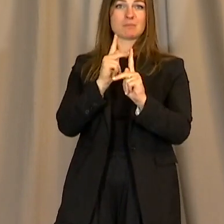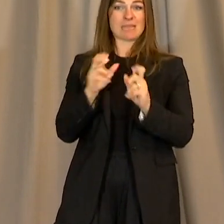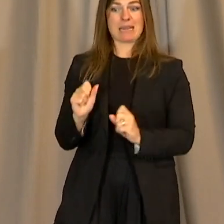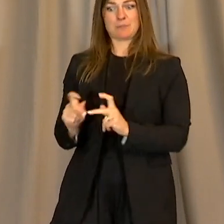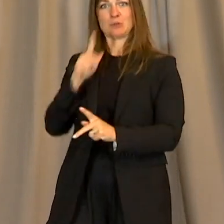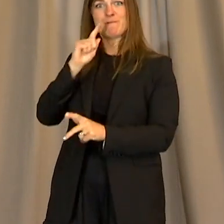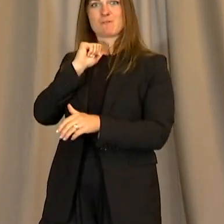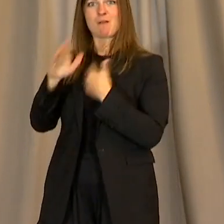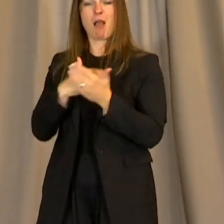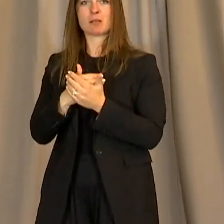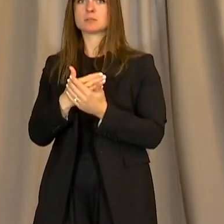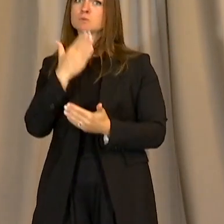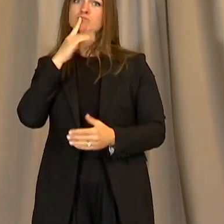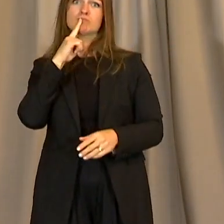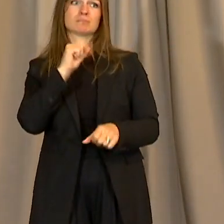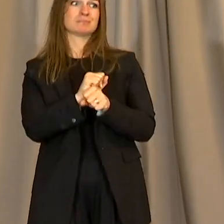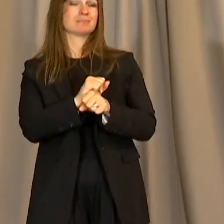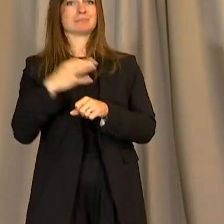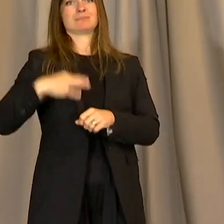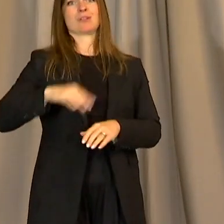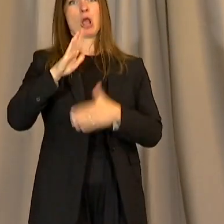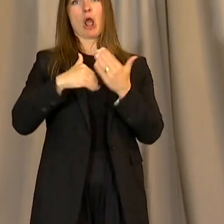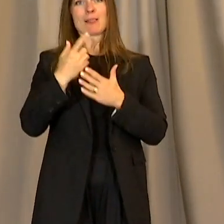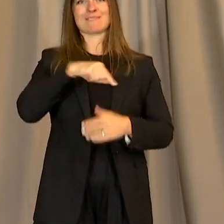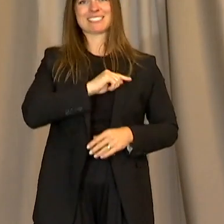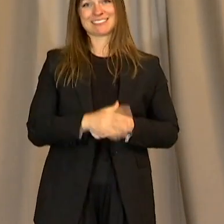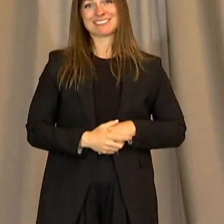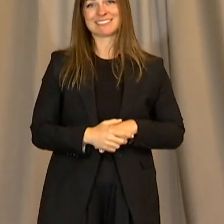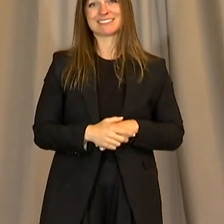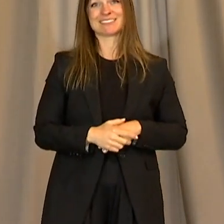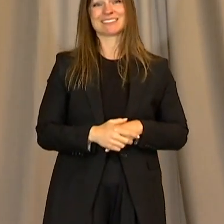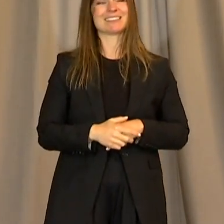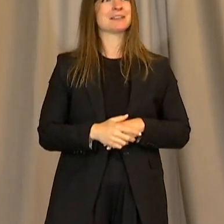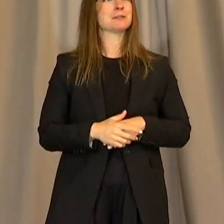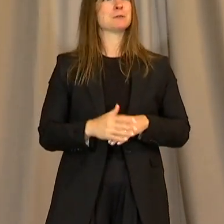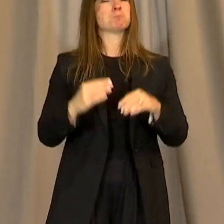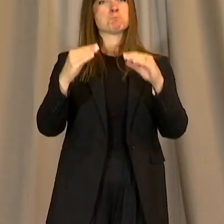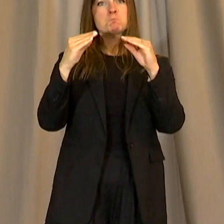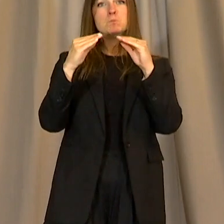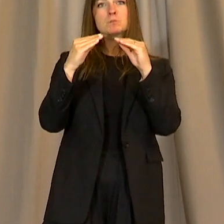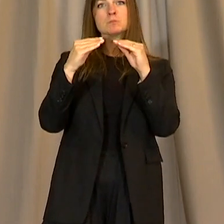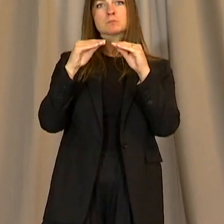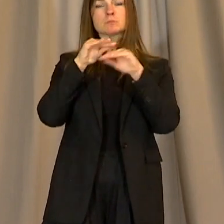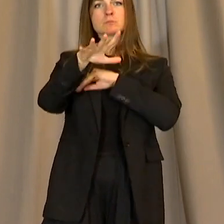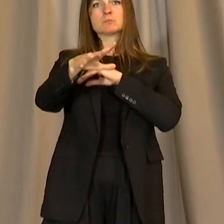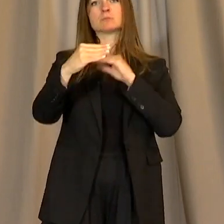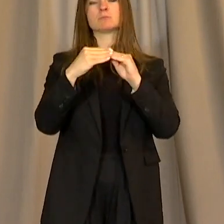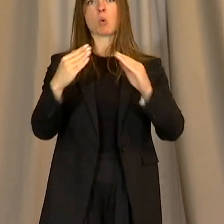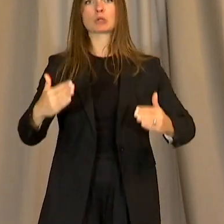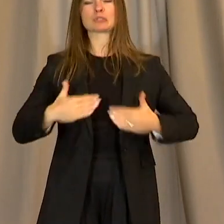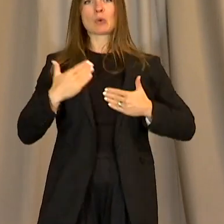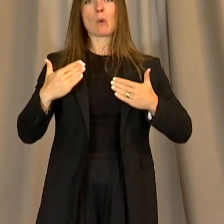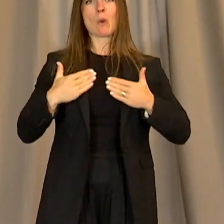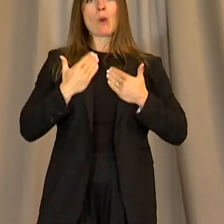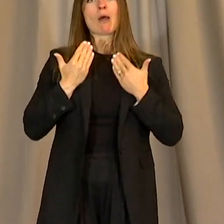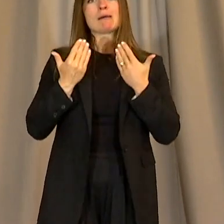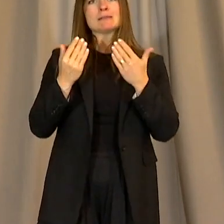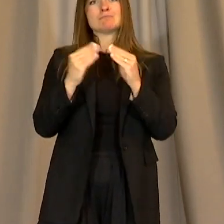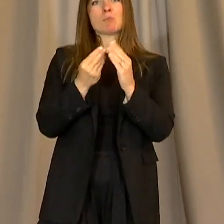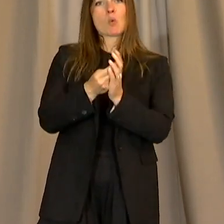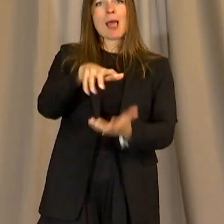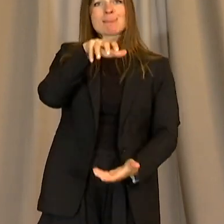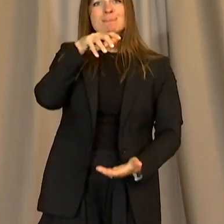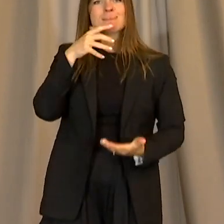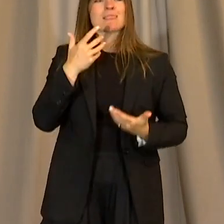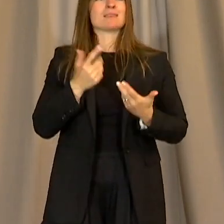good for all of us. We'll have more joy, more wealth,